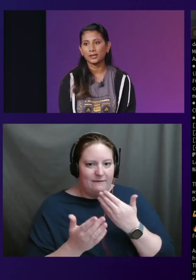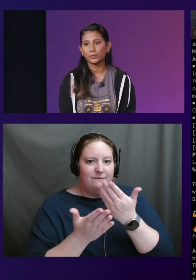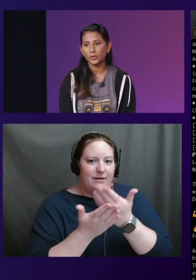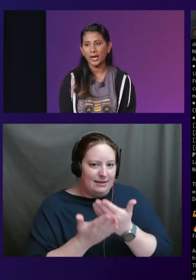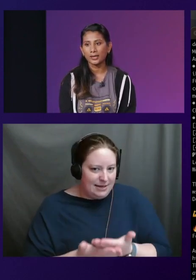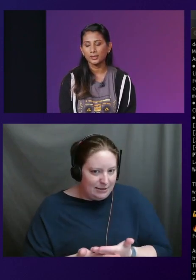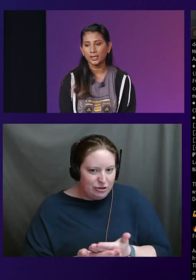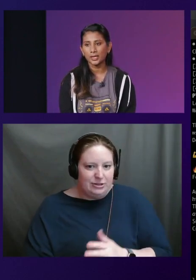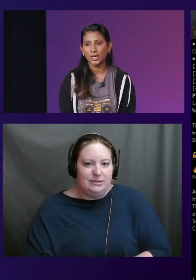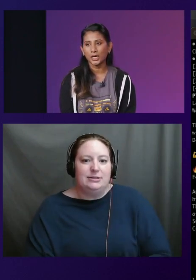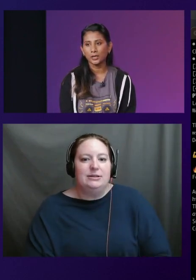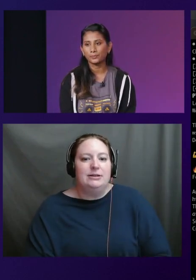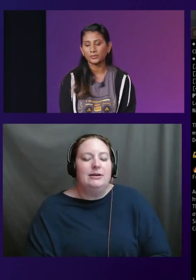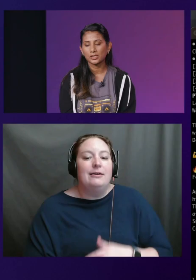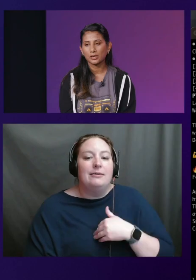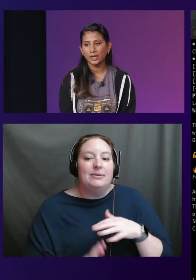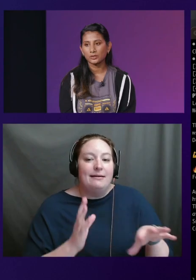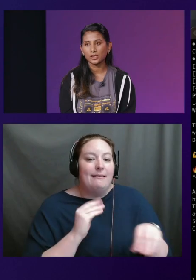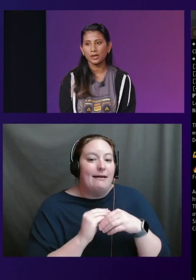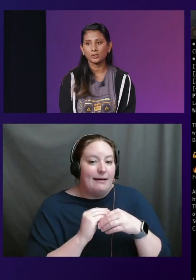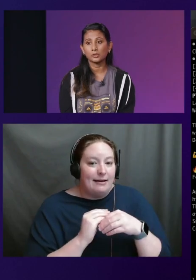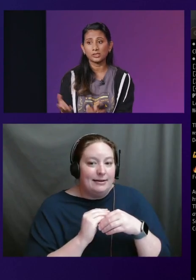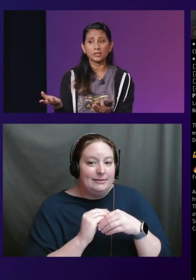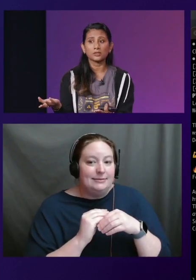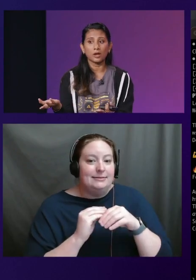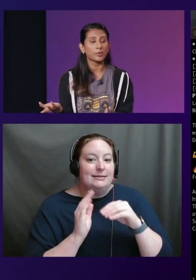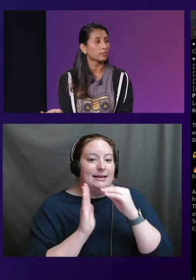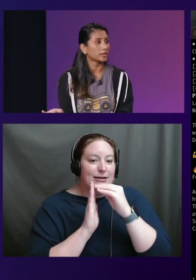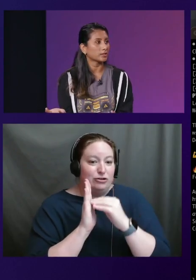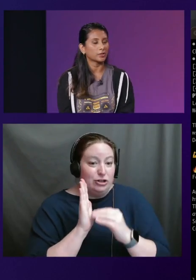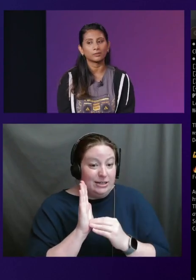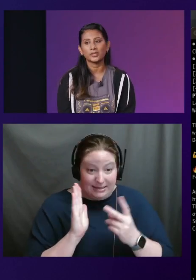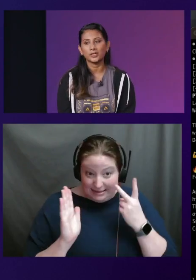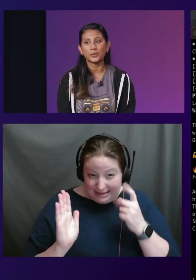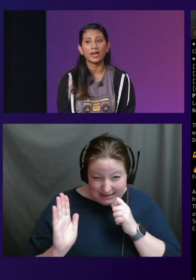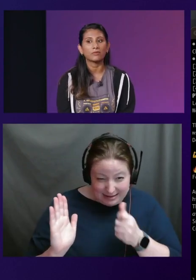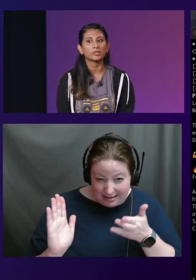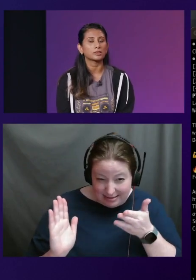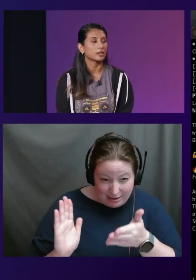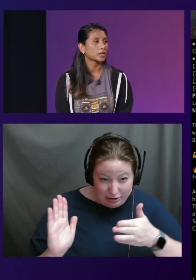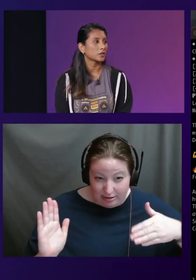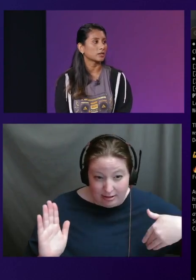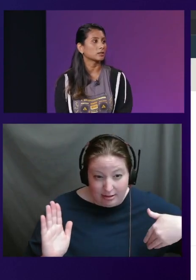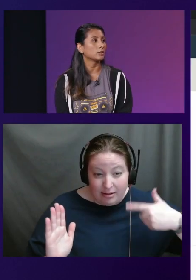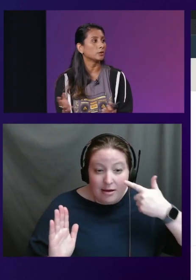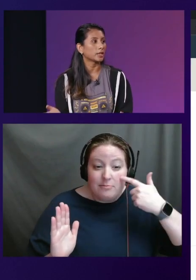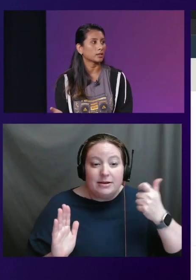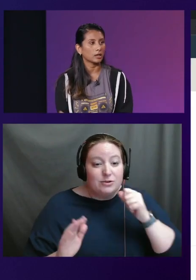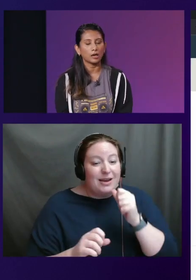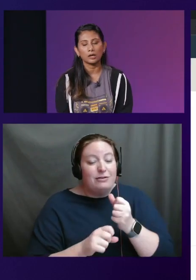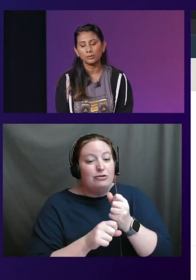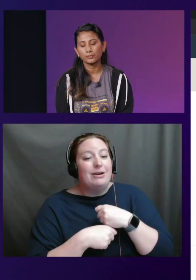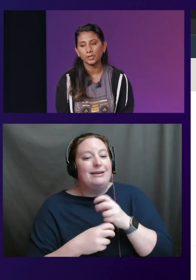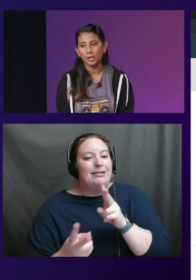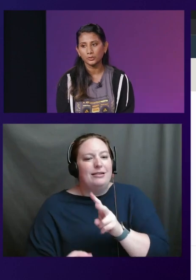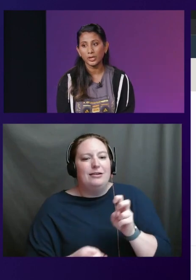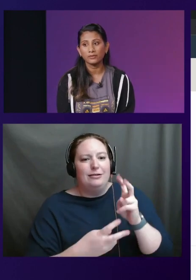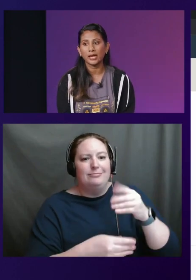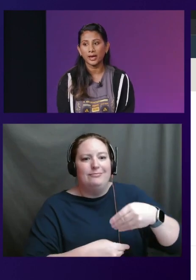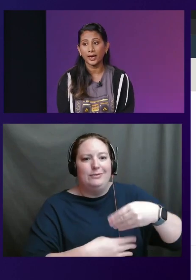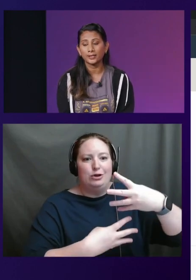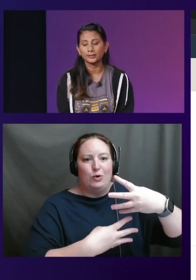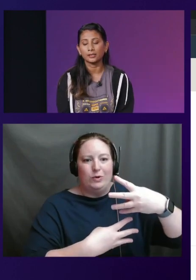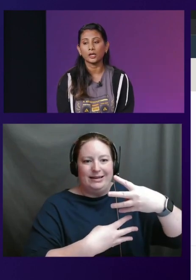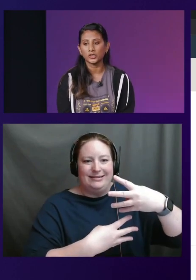built, and I'm going to add in a entry. And you'll see that it's not populating here because we haven't created the loading logic. We